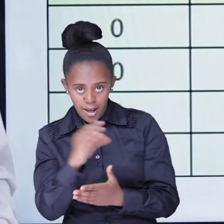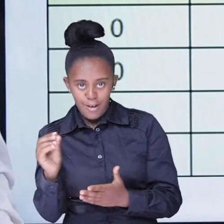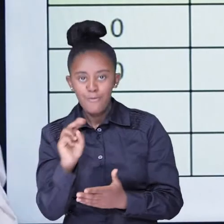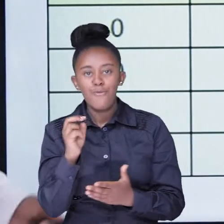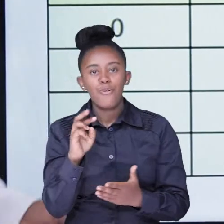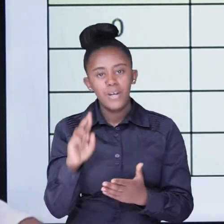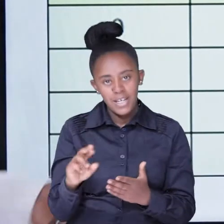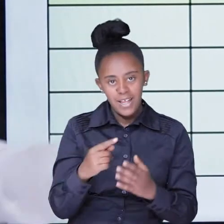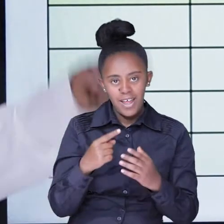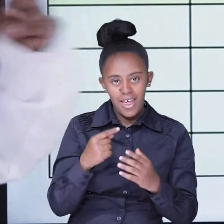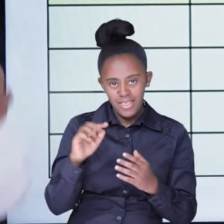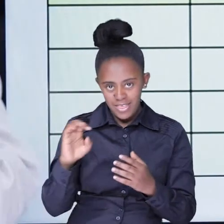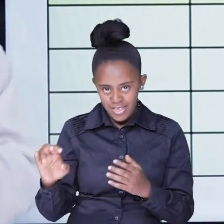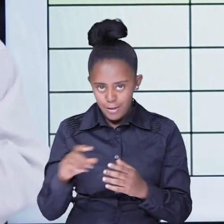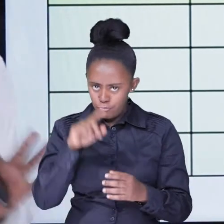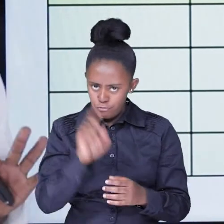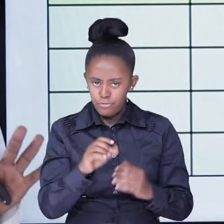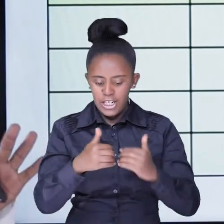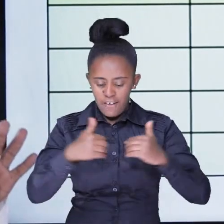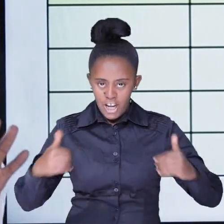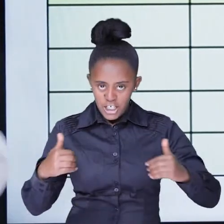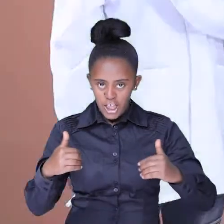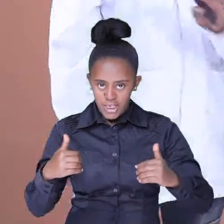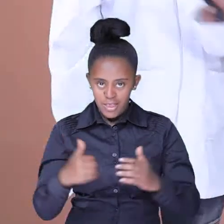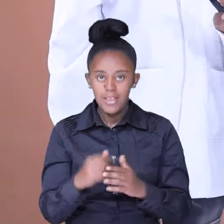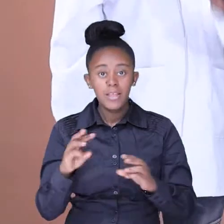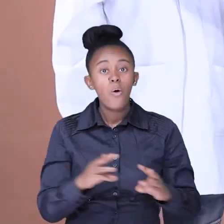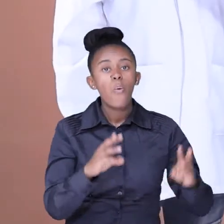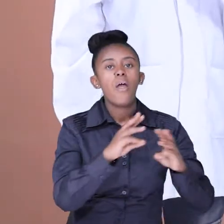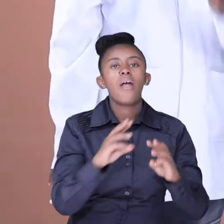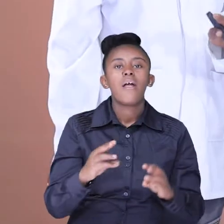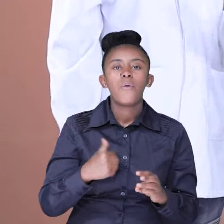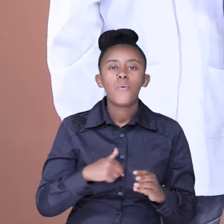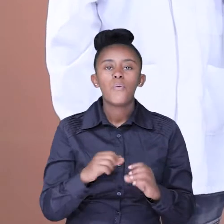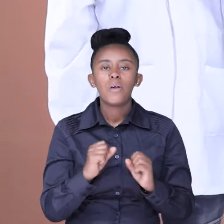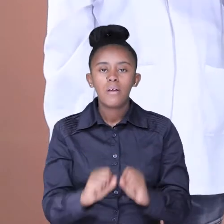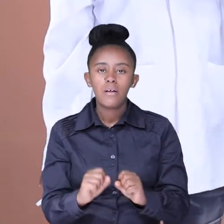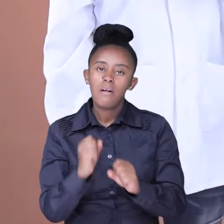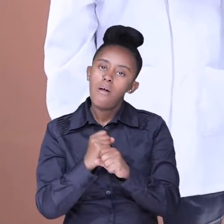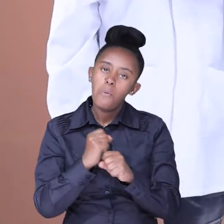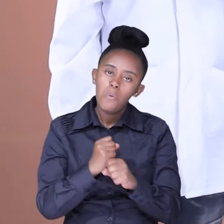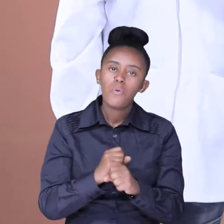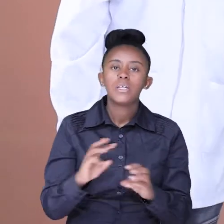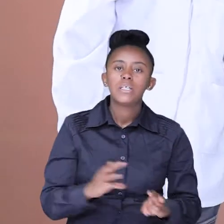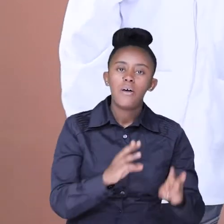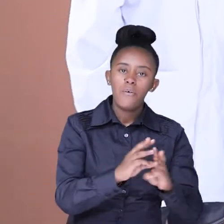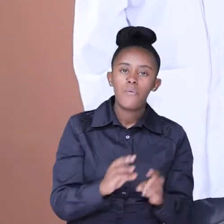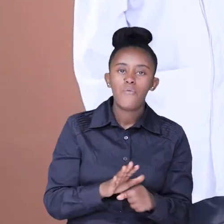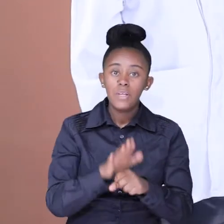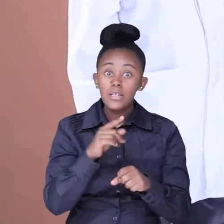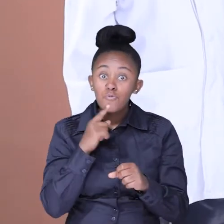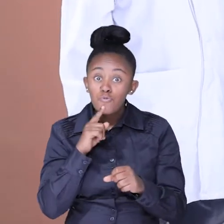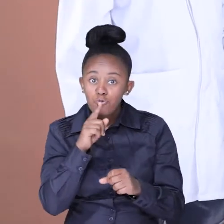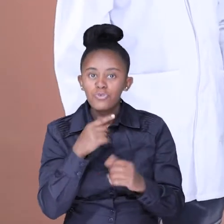gates. Student, you should have to differentiate the way we can calculate or the way we can fill the truth